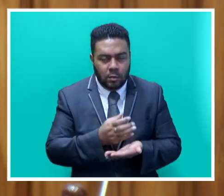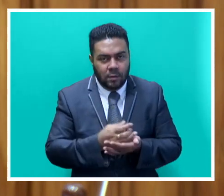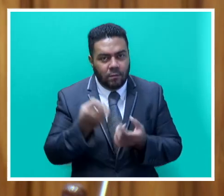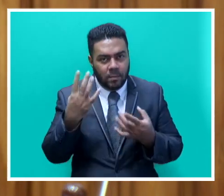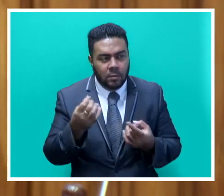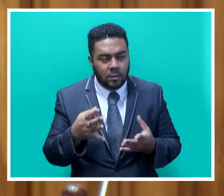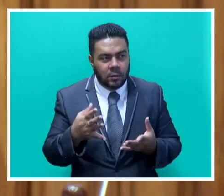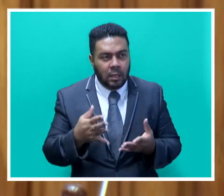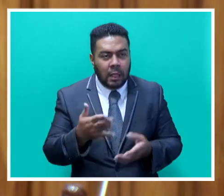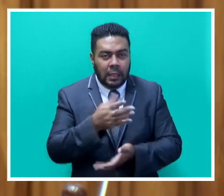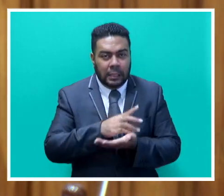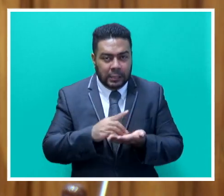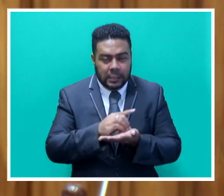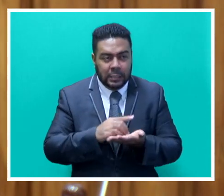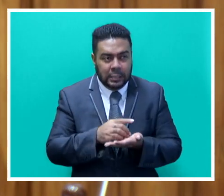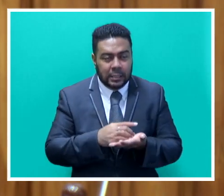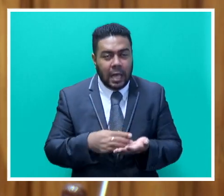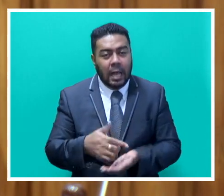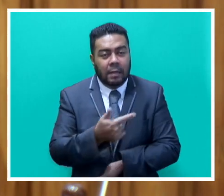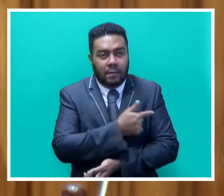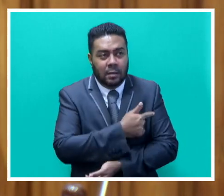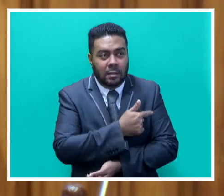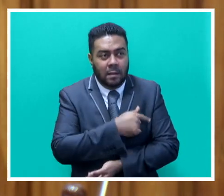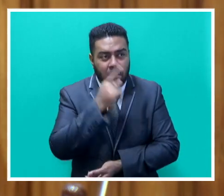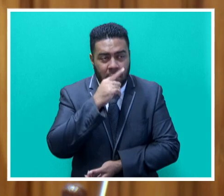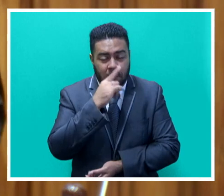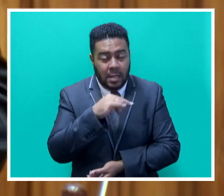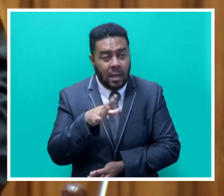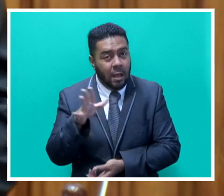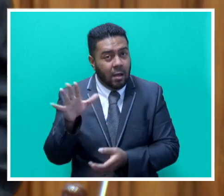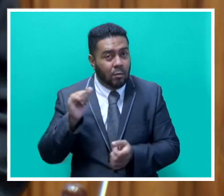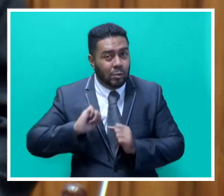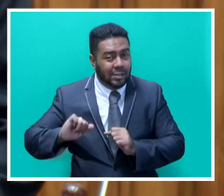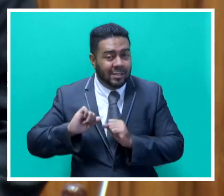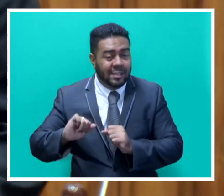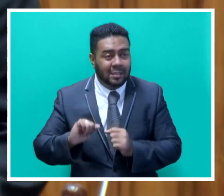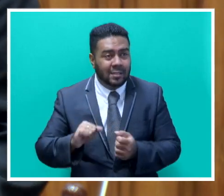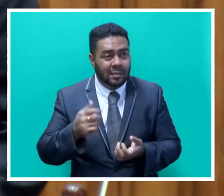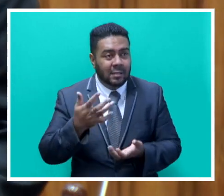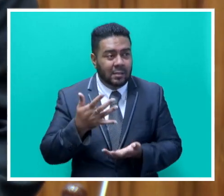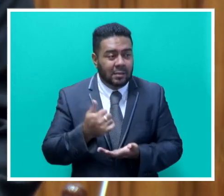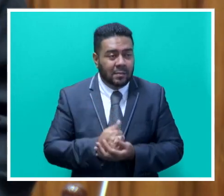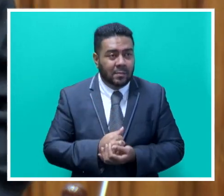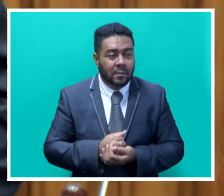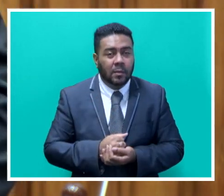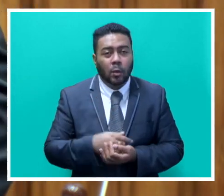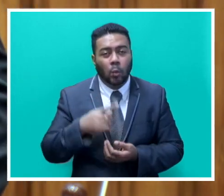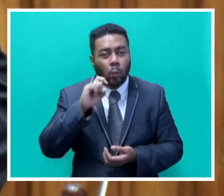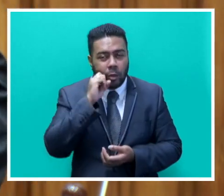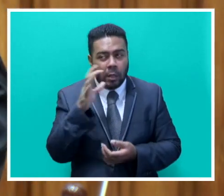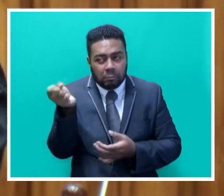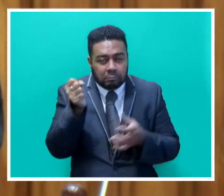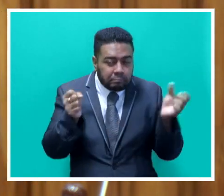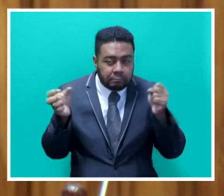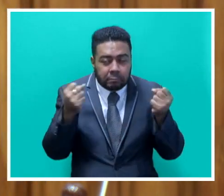COVID-19 vaccine. We are concerned that people are inclined to resist the vaccine and will cling to this misinformation or